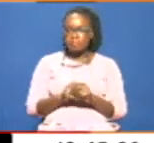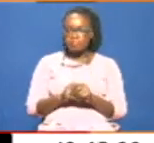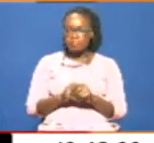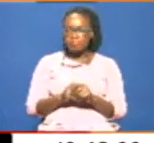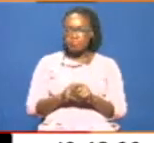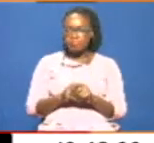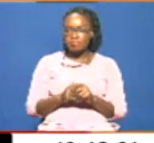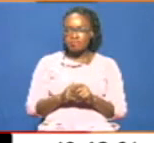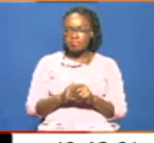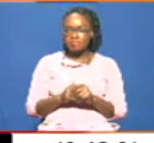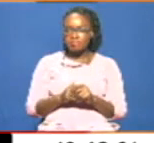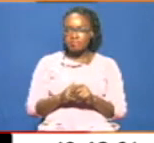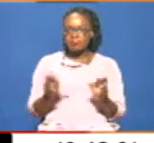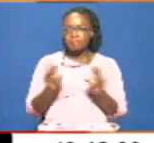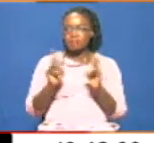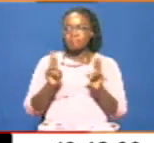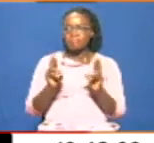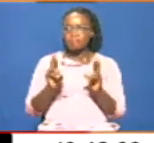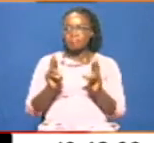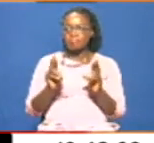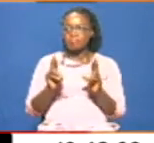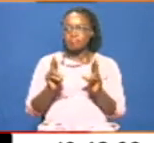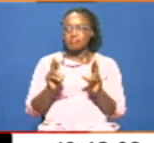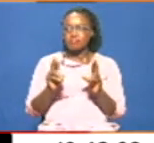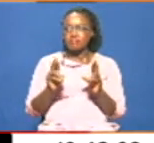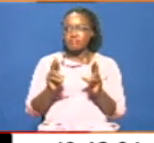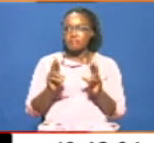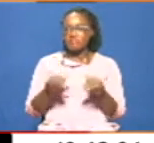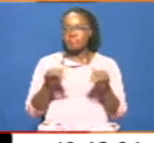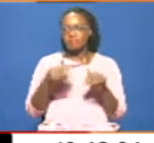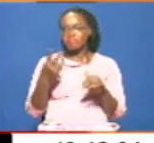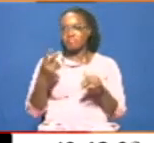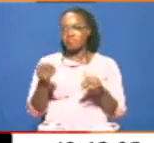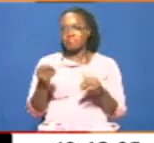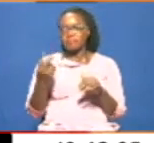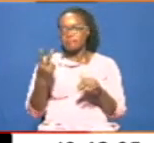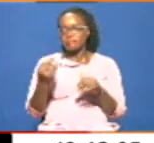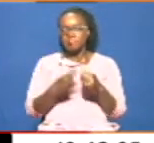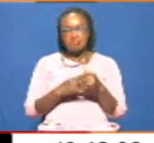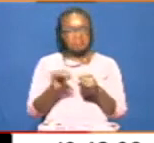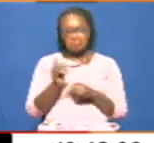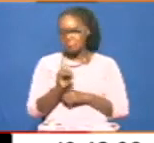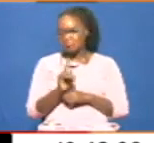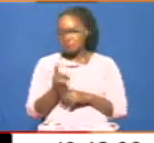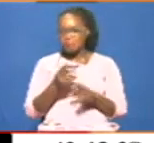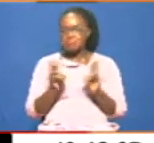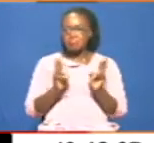BAN is ready. Readier than 20 again. We don't have to wait for 2028. Mm-hmm. BAN is ready